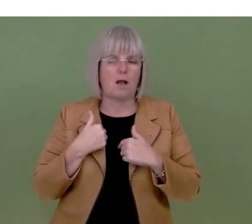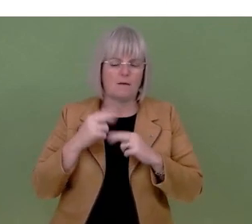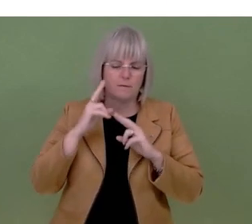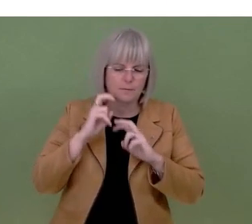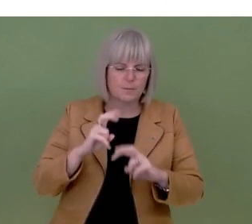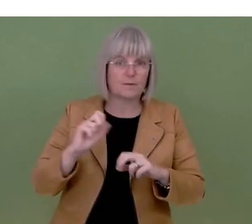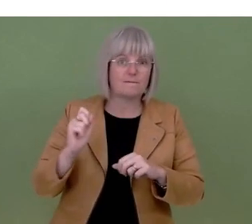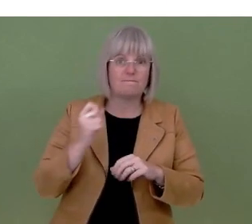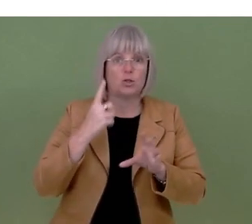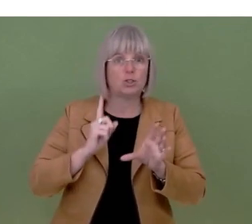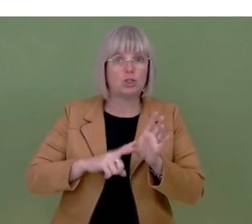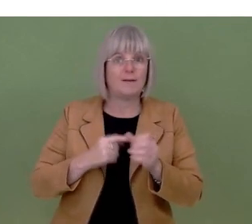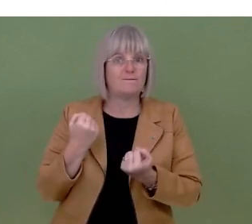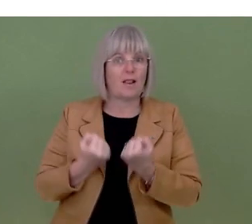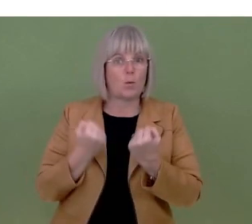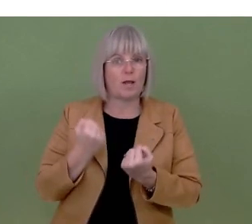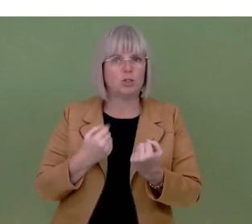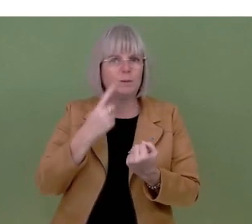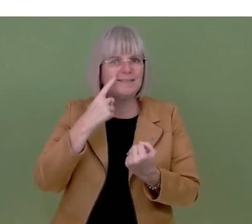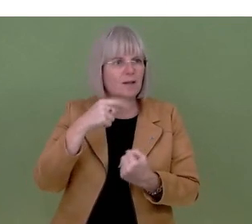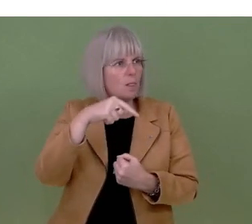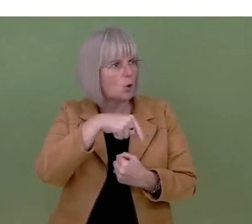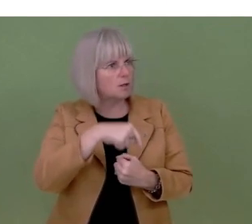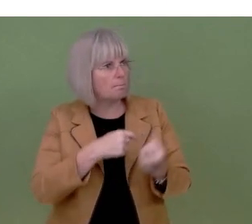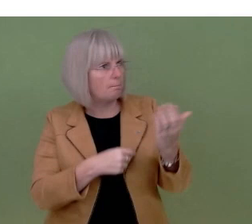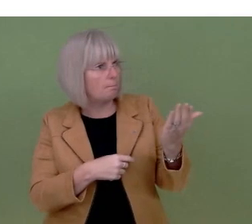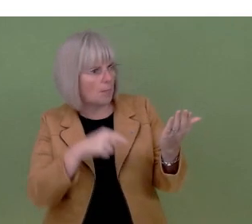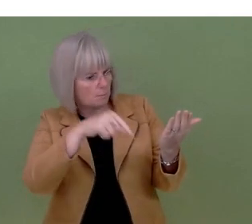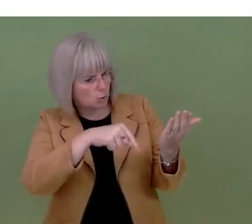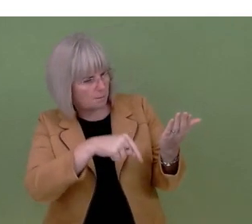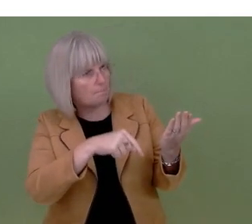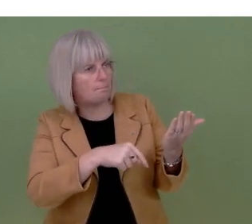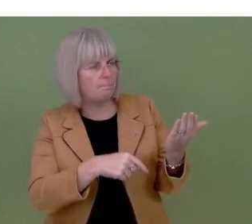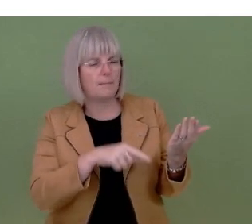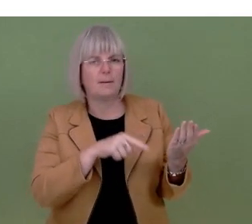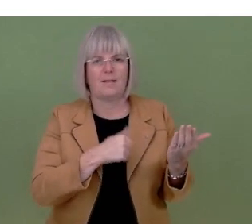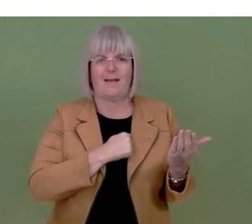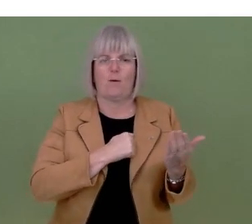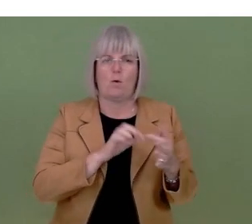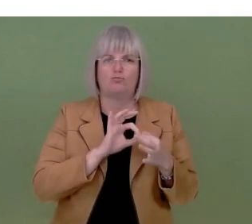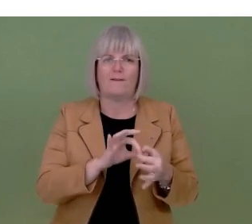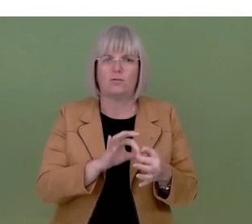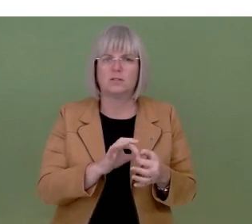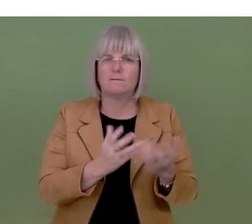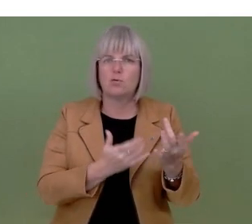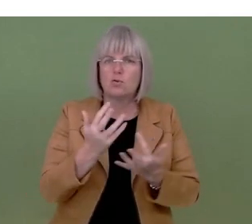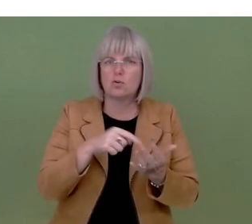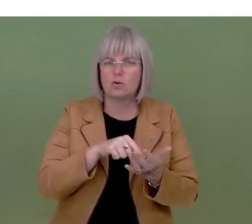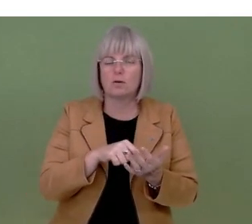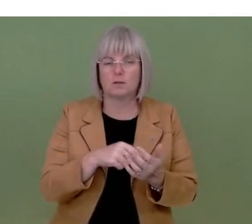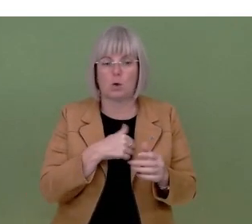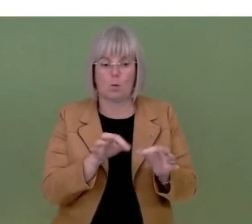published. You can see the reference at the bottom there, and that showed clinically and statistically reductions on measures of anxiety and depression. So that was the GAD